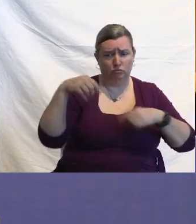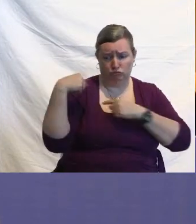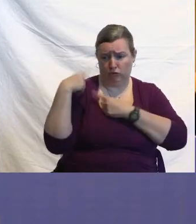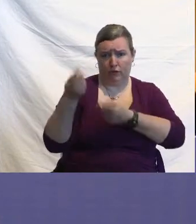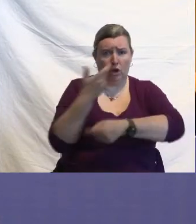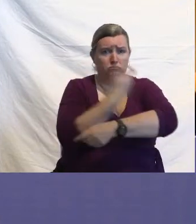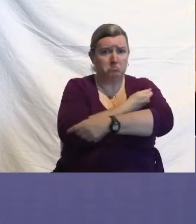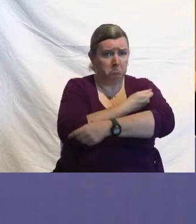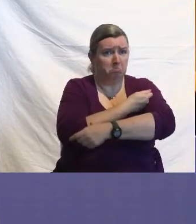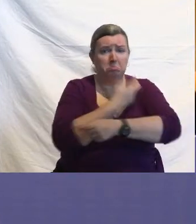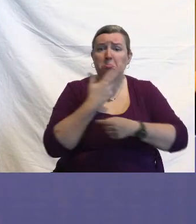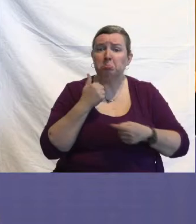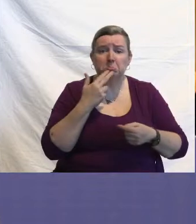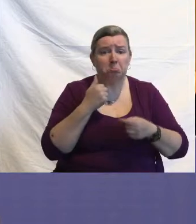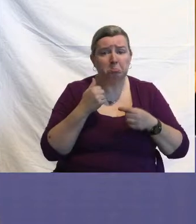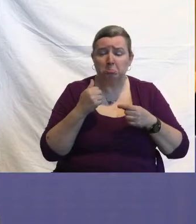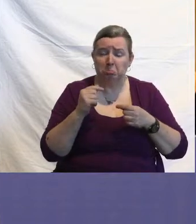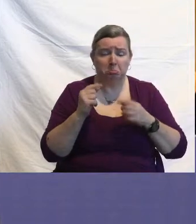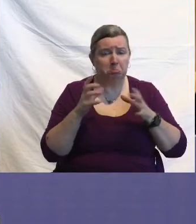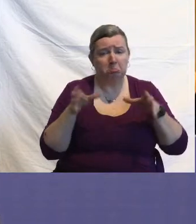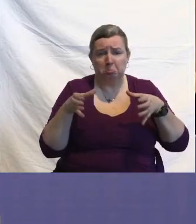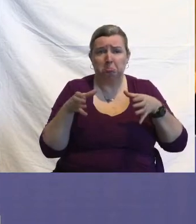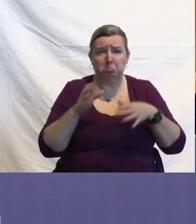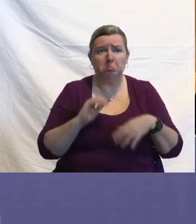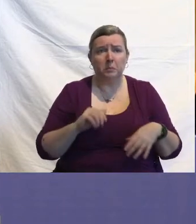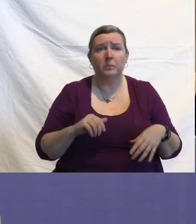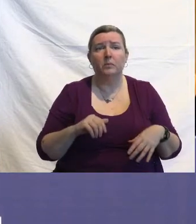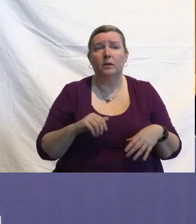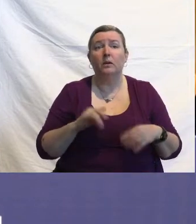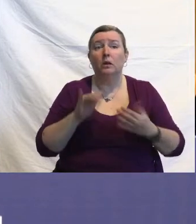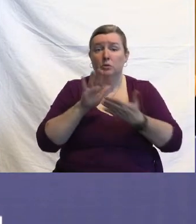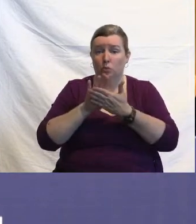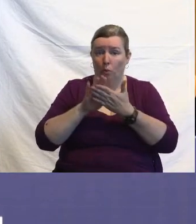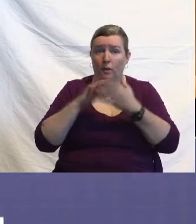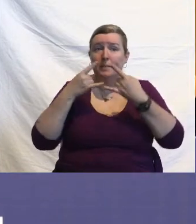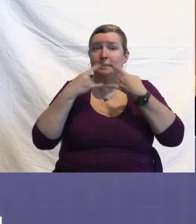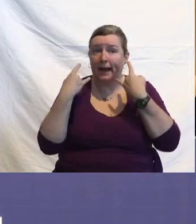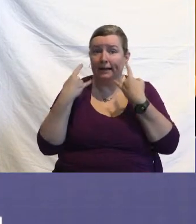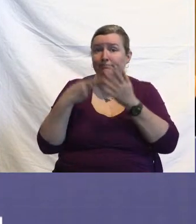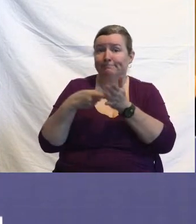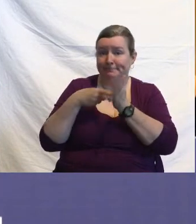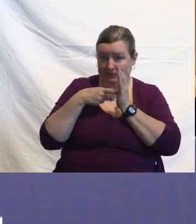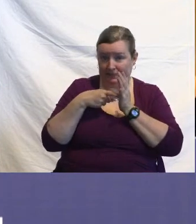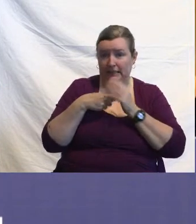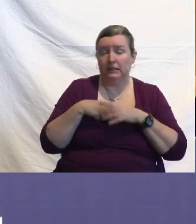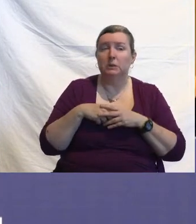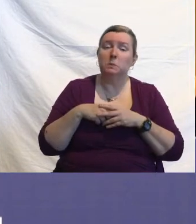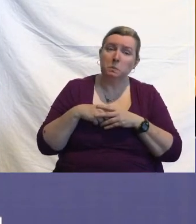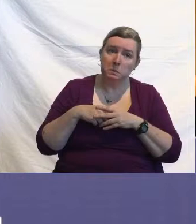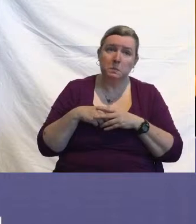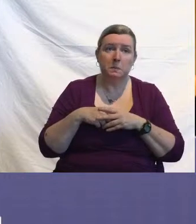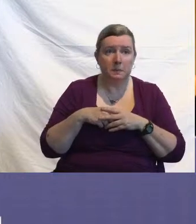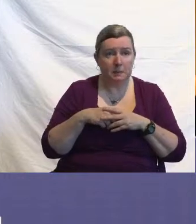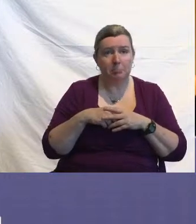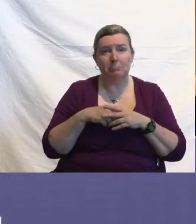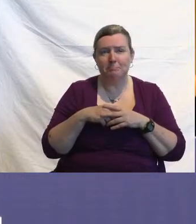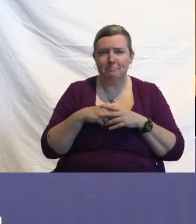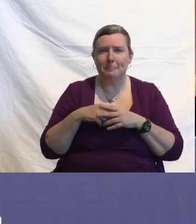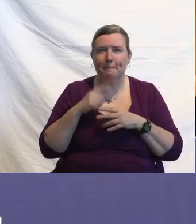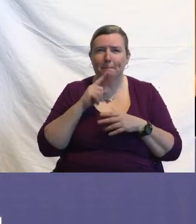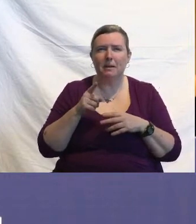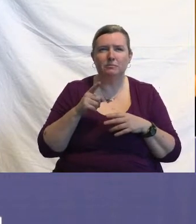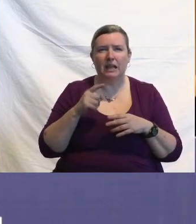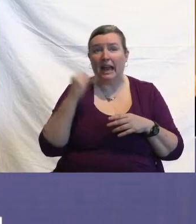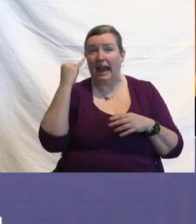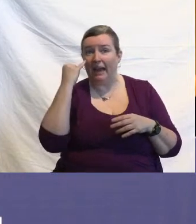On the school masking mandate, I assume the strong arm point was related to that. So if you get vaccinated, we'll lift the mandate. I don't